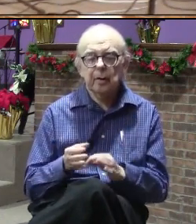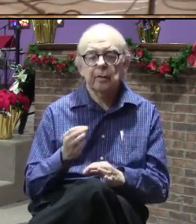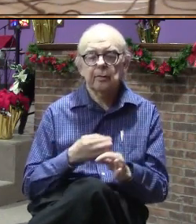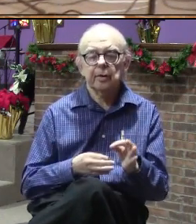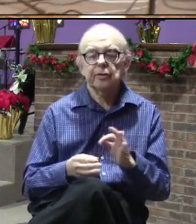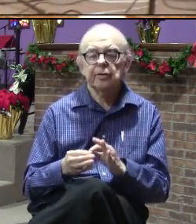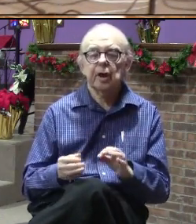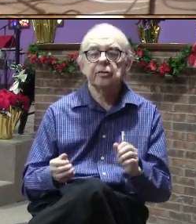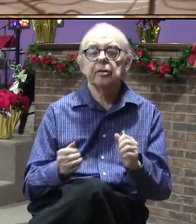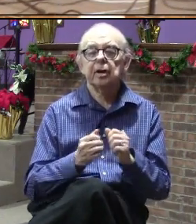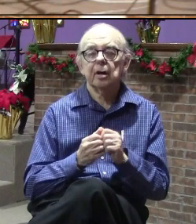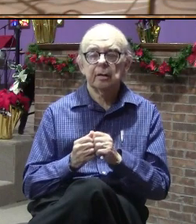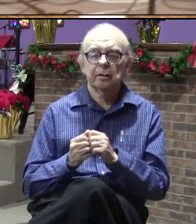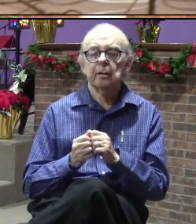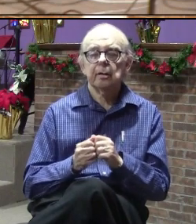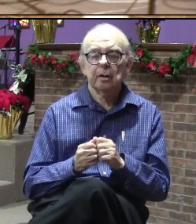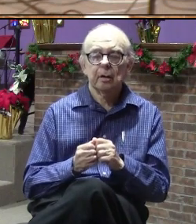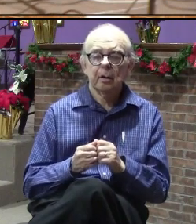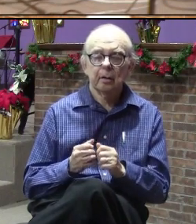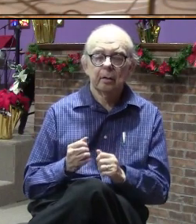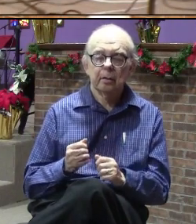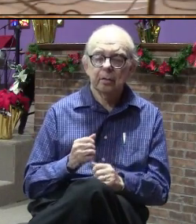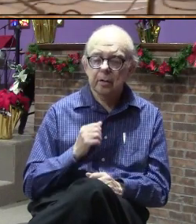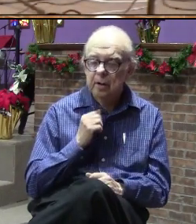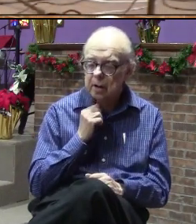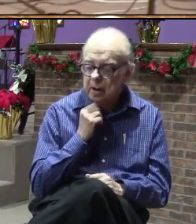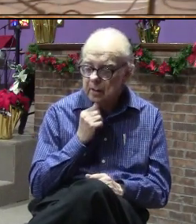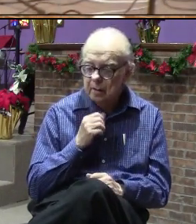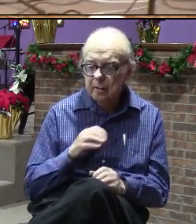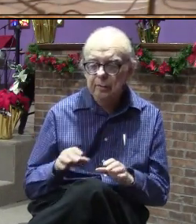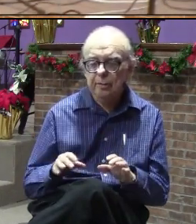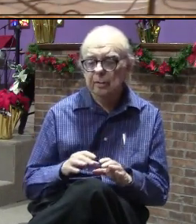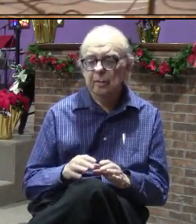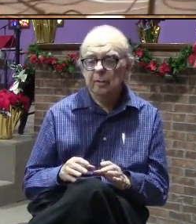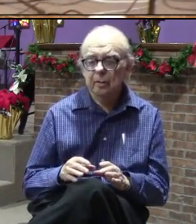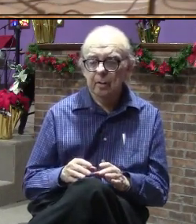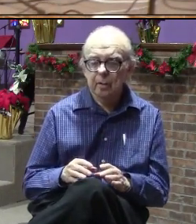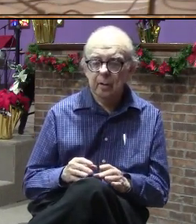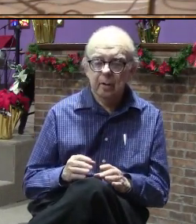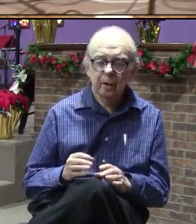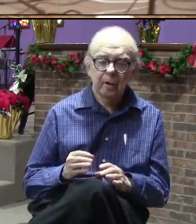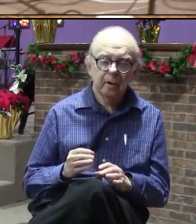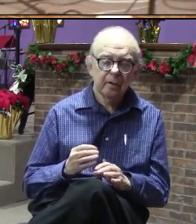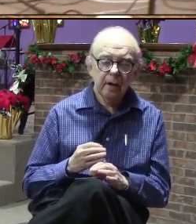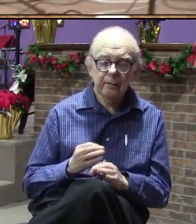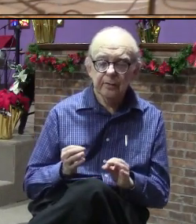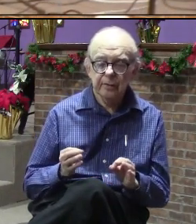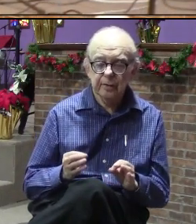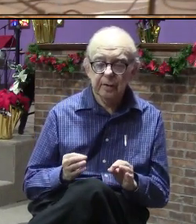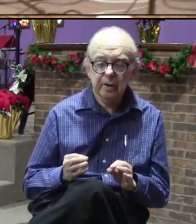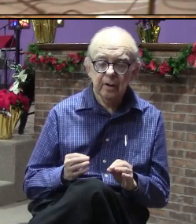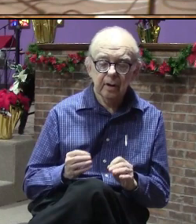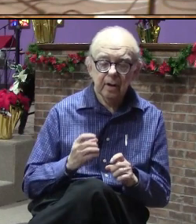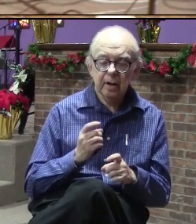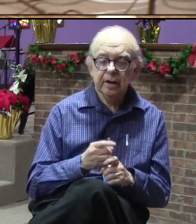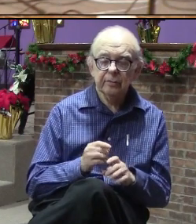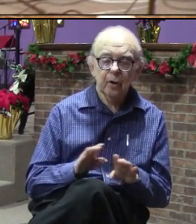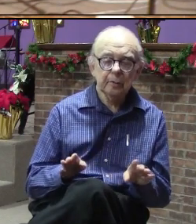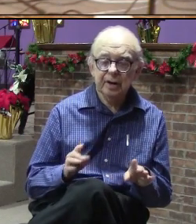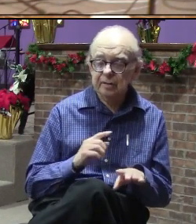together. Now, we do not do a free-for-all gift opening